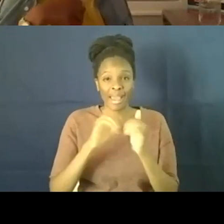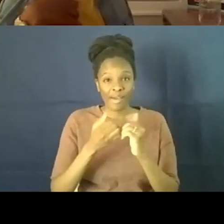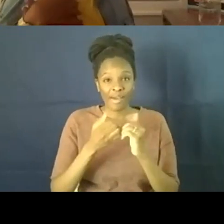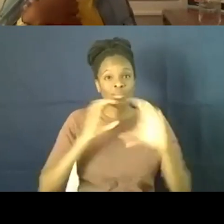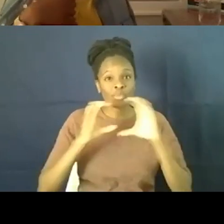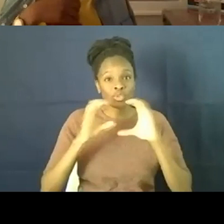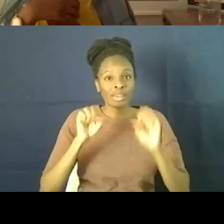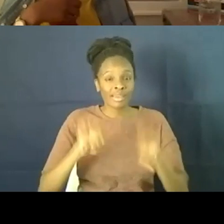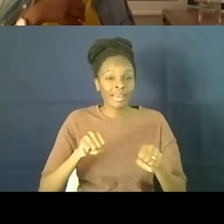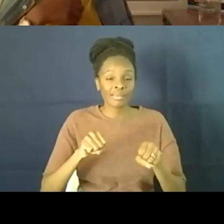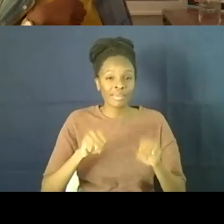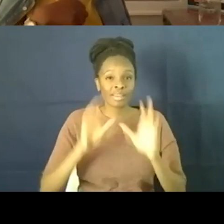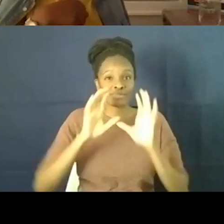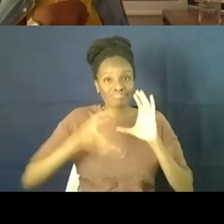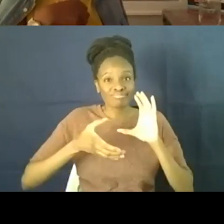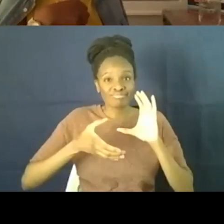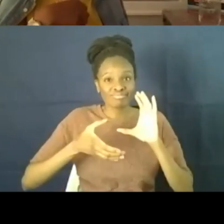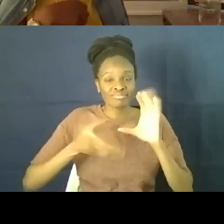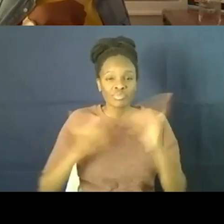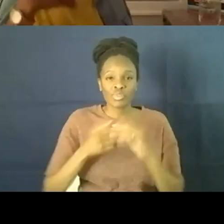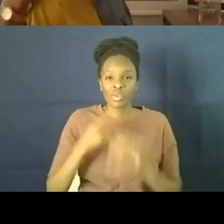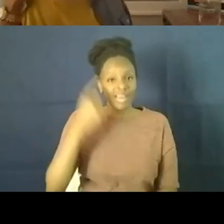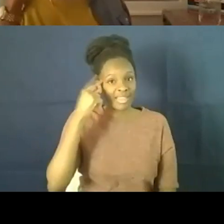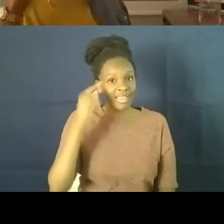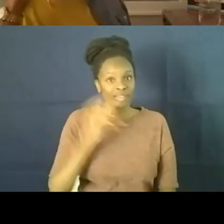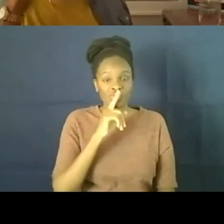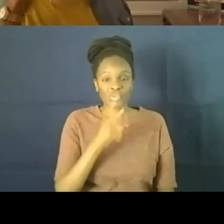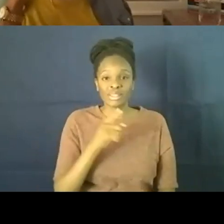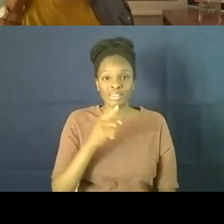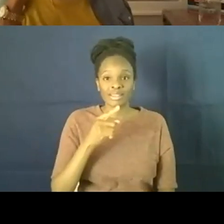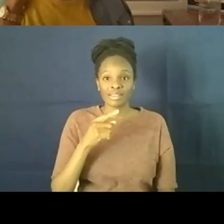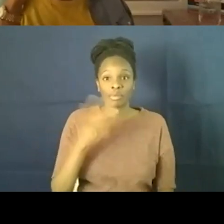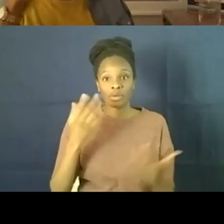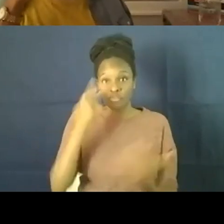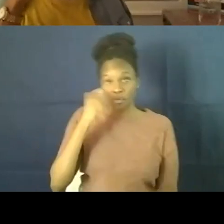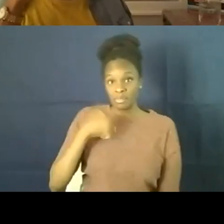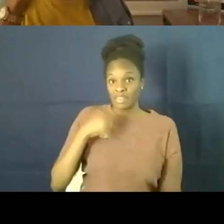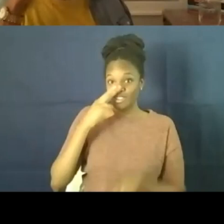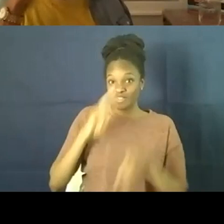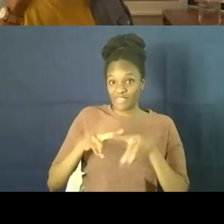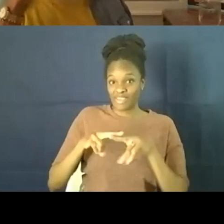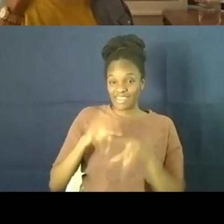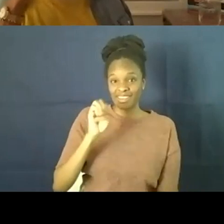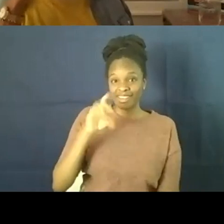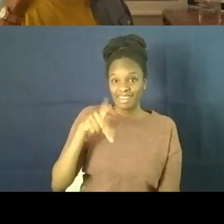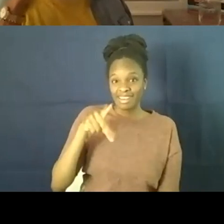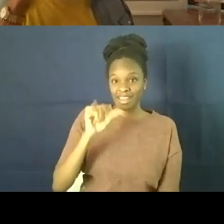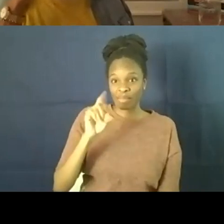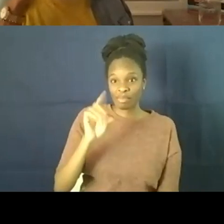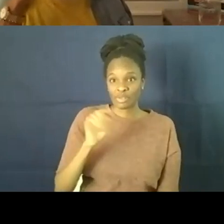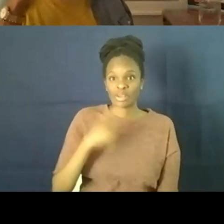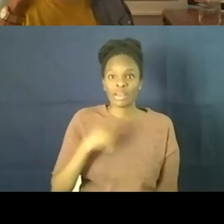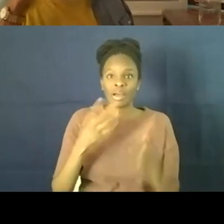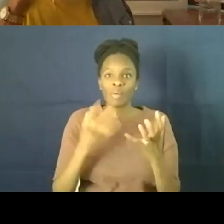thought was so like profound. Well, it was certainly a really fun episode for me. I want to talk about, Brittany